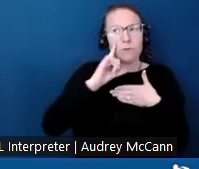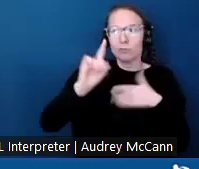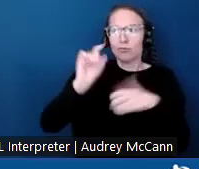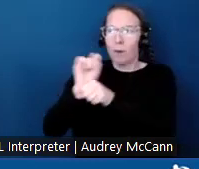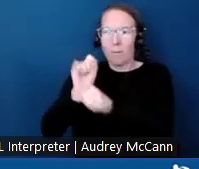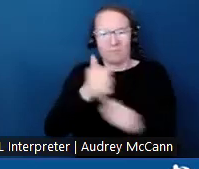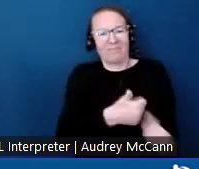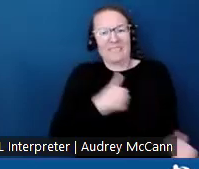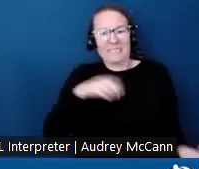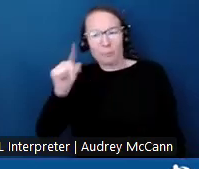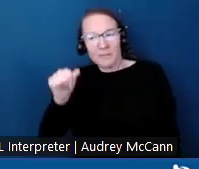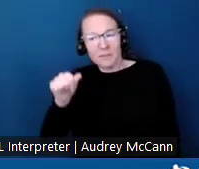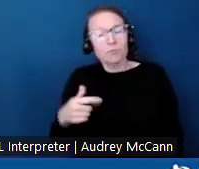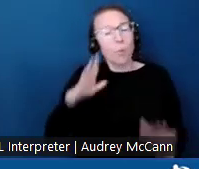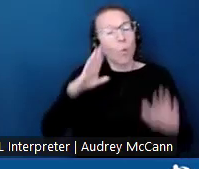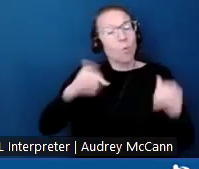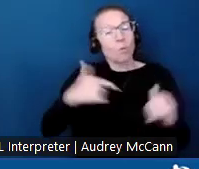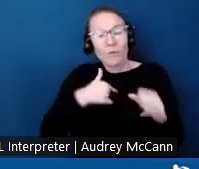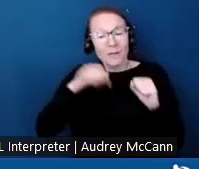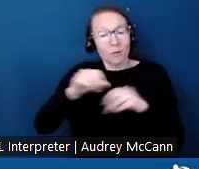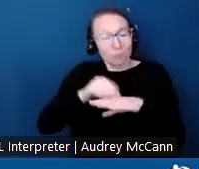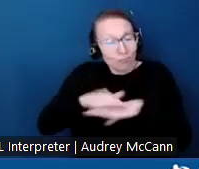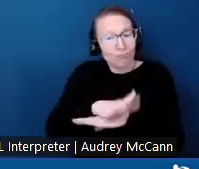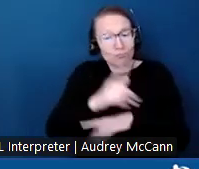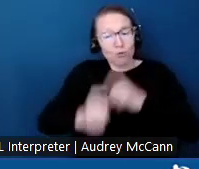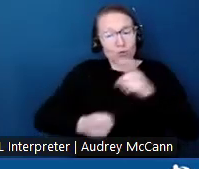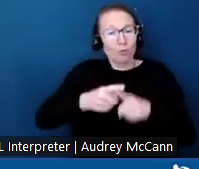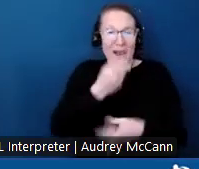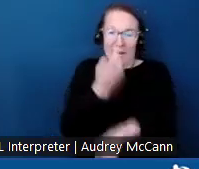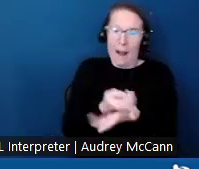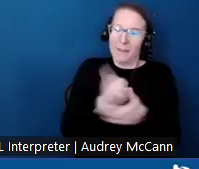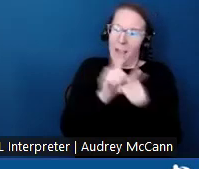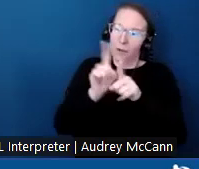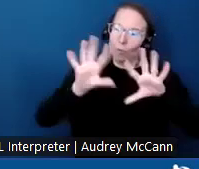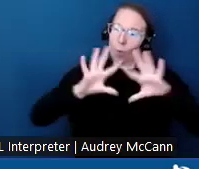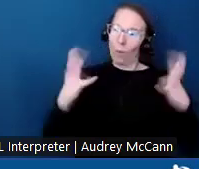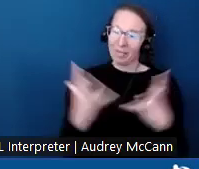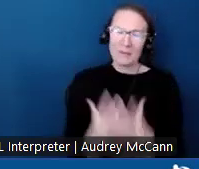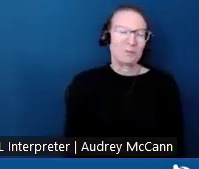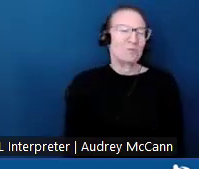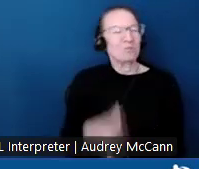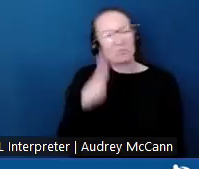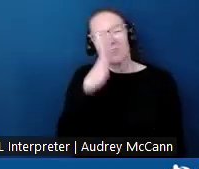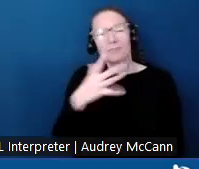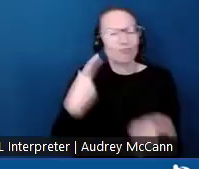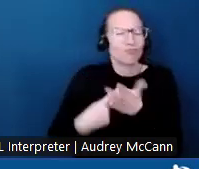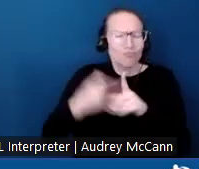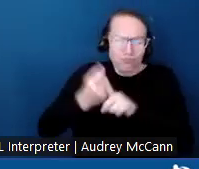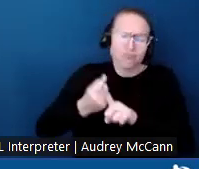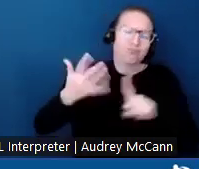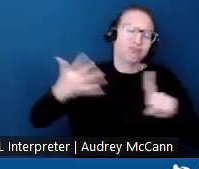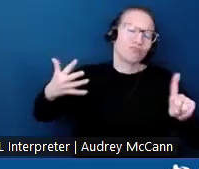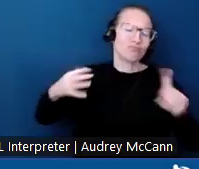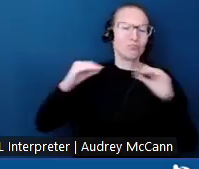disabilities, to hopefully contribute to our economy as a whole. So we'll kind of get more into the weeds of how